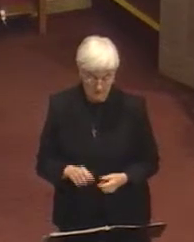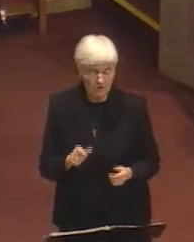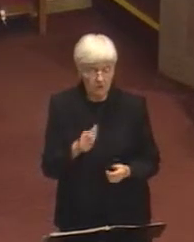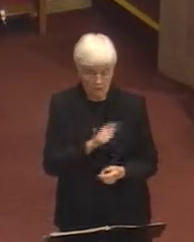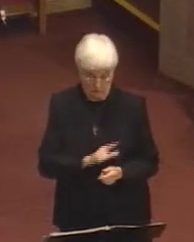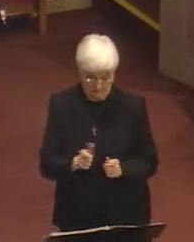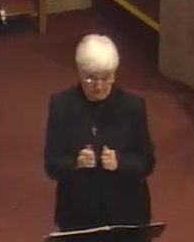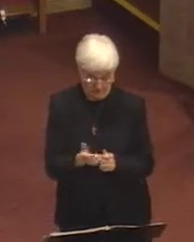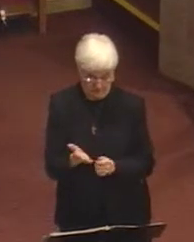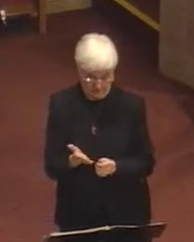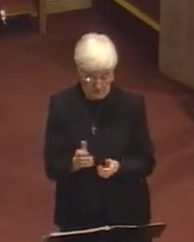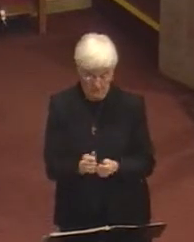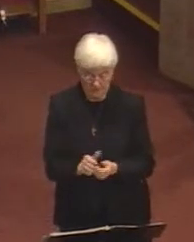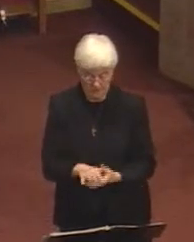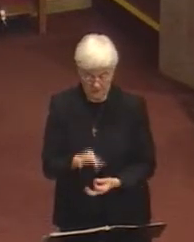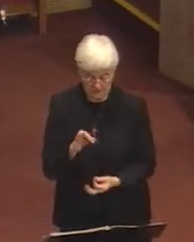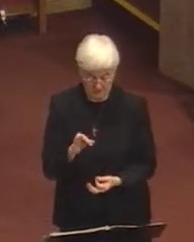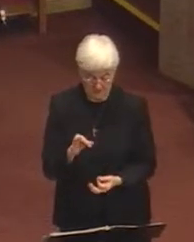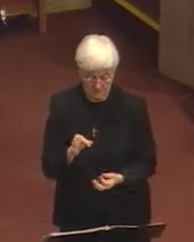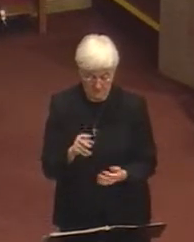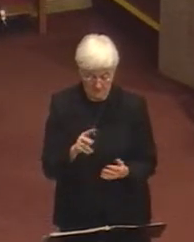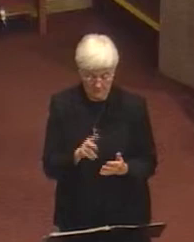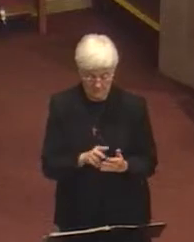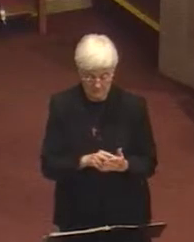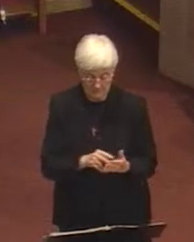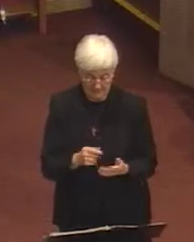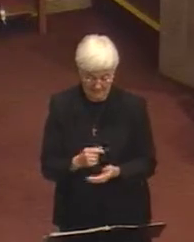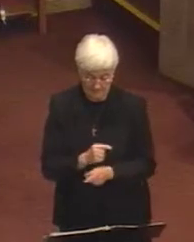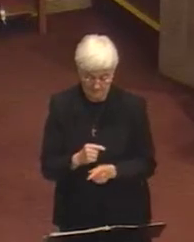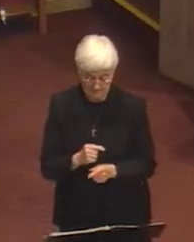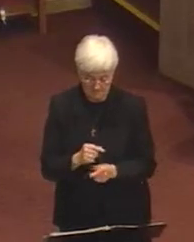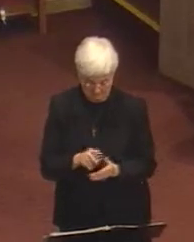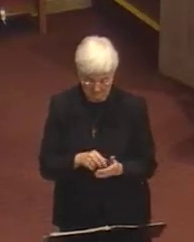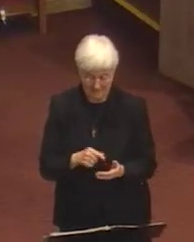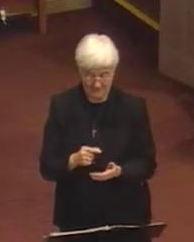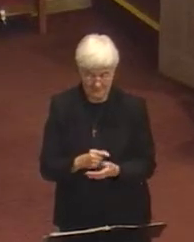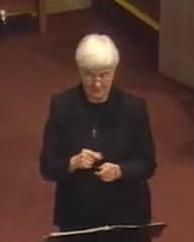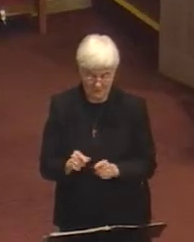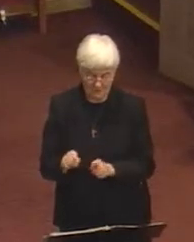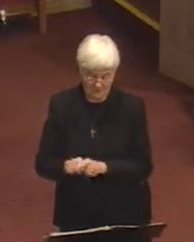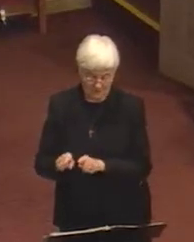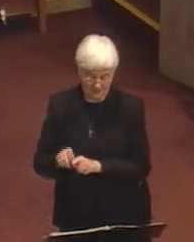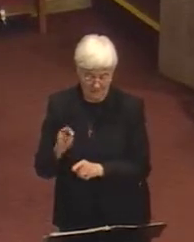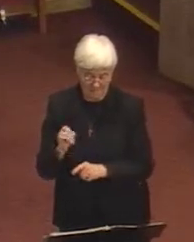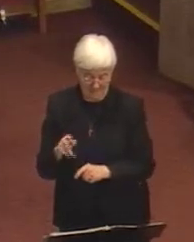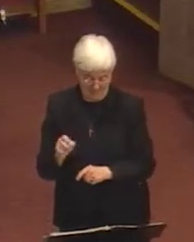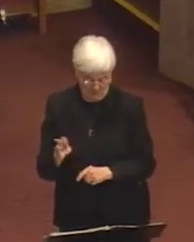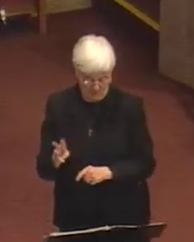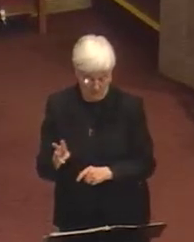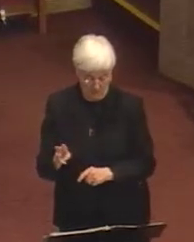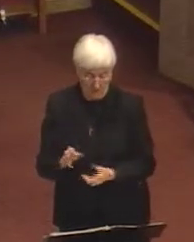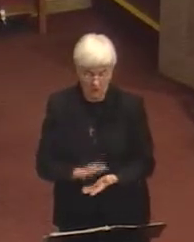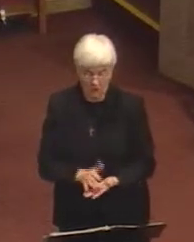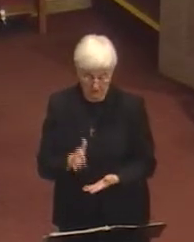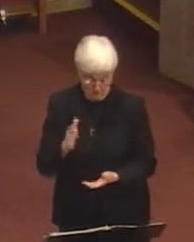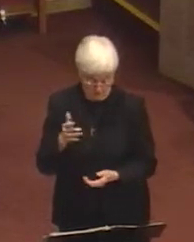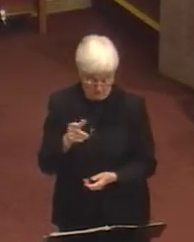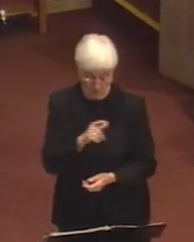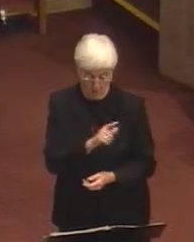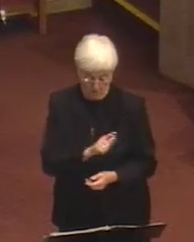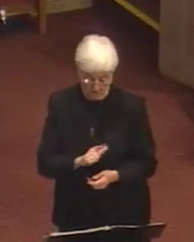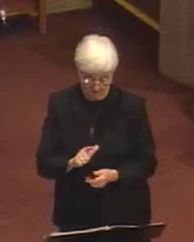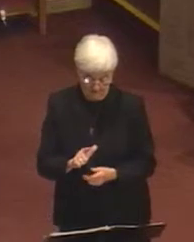The Lord be with you. And with your spirit. A reading from the Holy Gospel according to Matthew. Glory to you, O